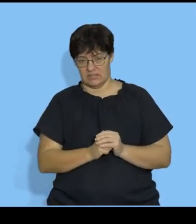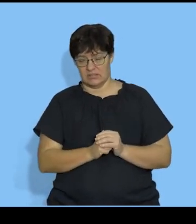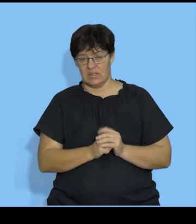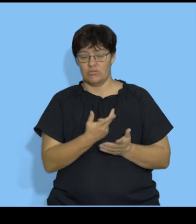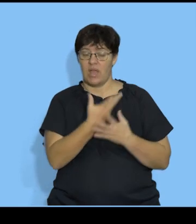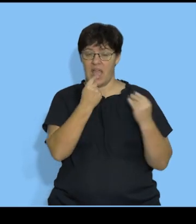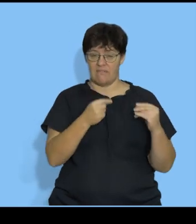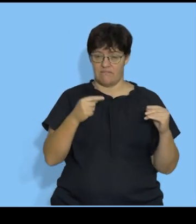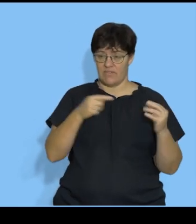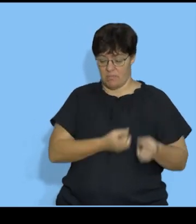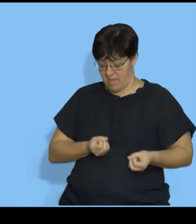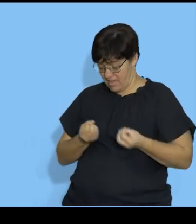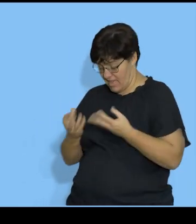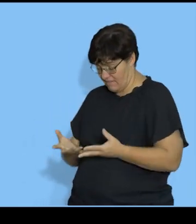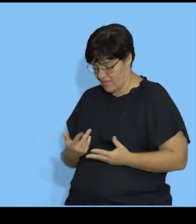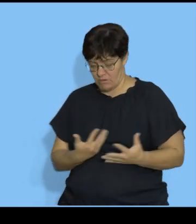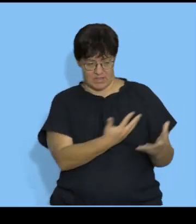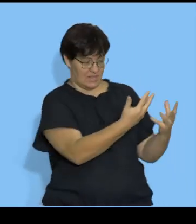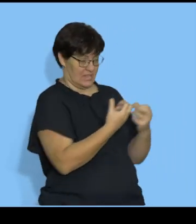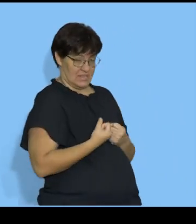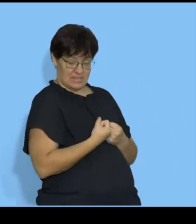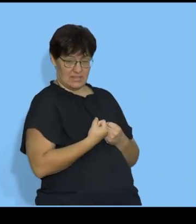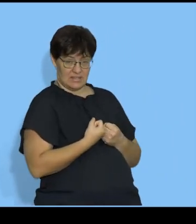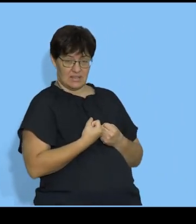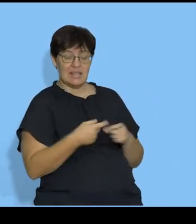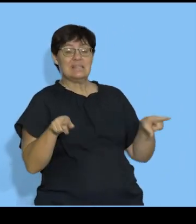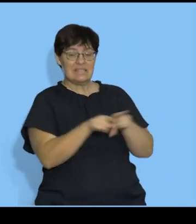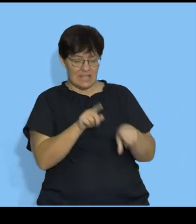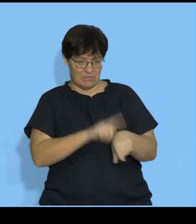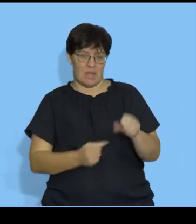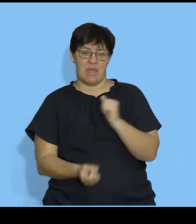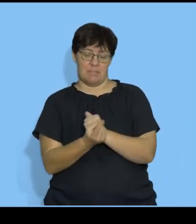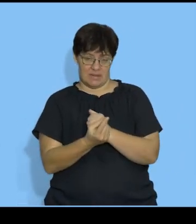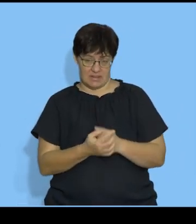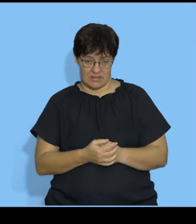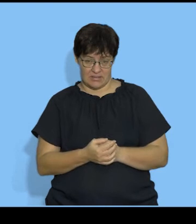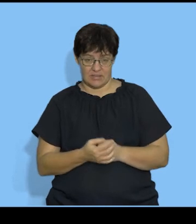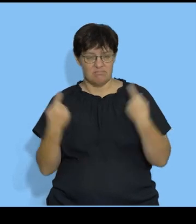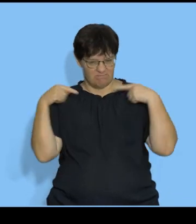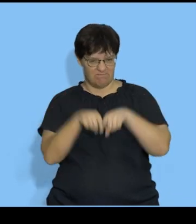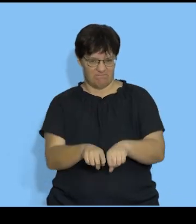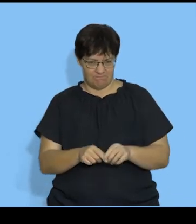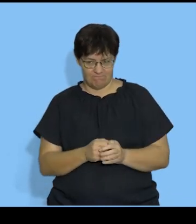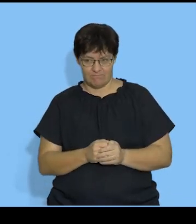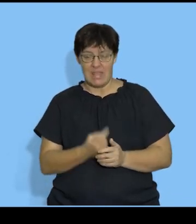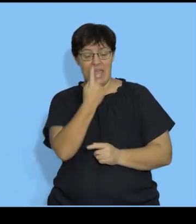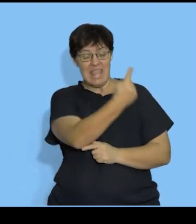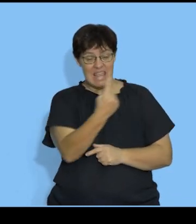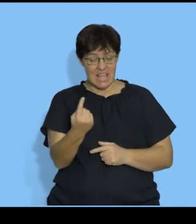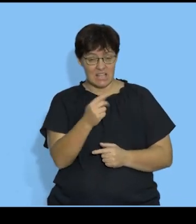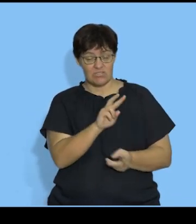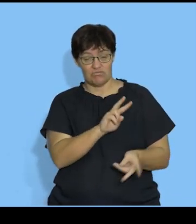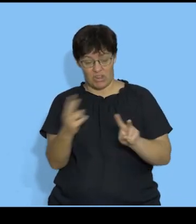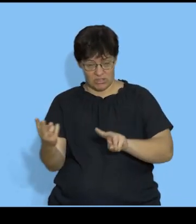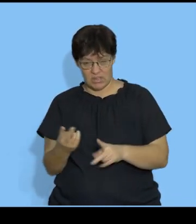and the gain. These happen simultaneously or at the same time. And also, in every redox reaction, there is an oxidizing